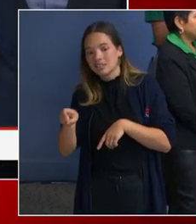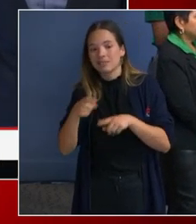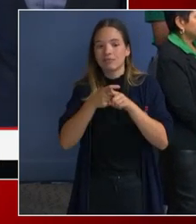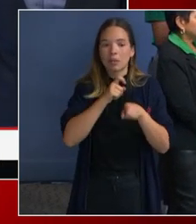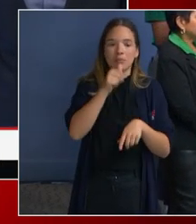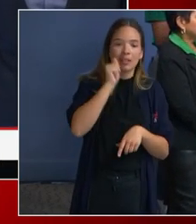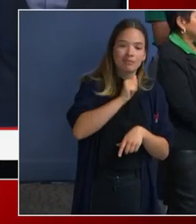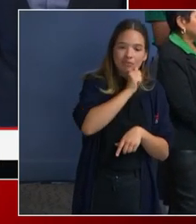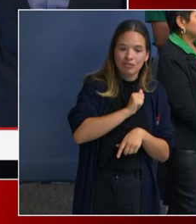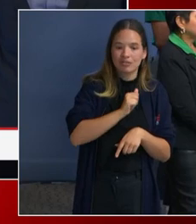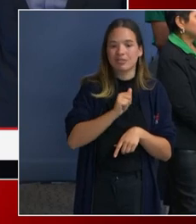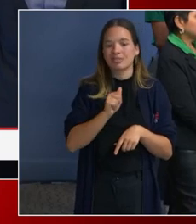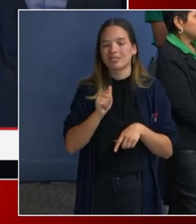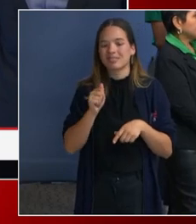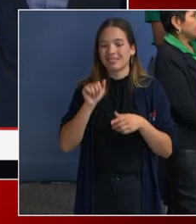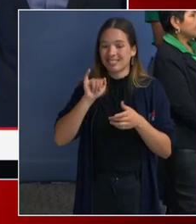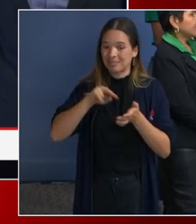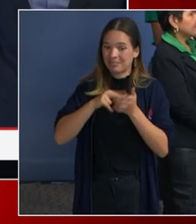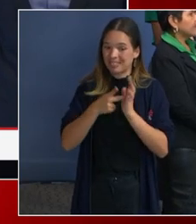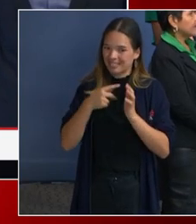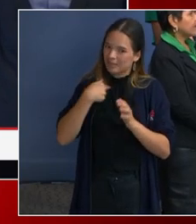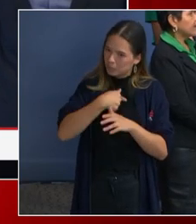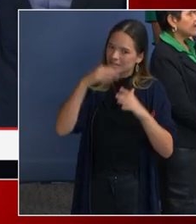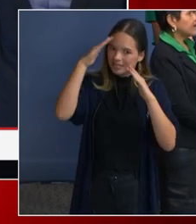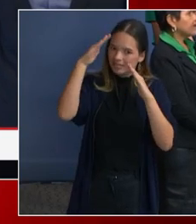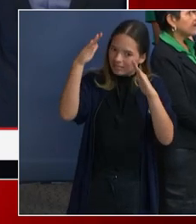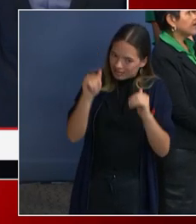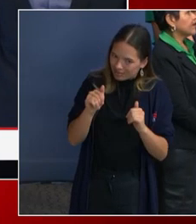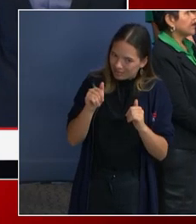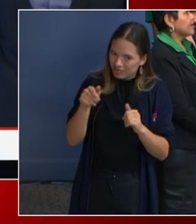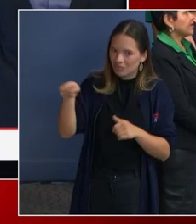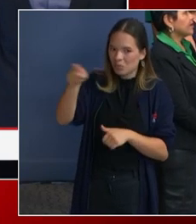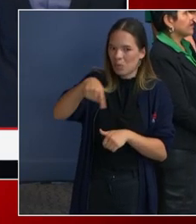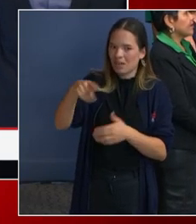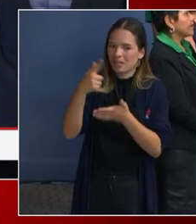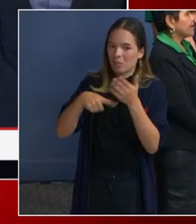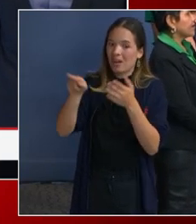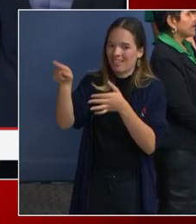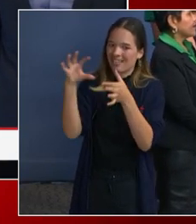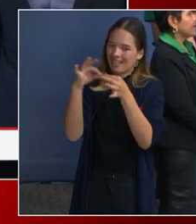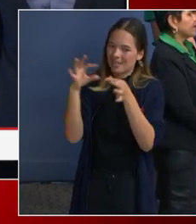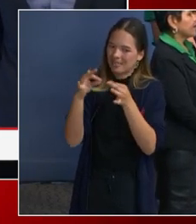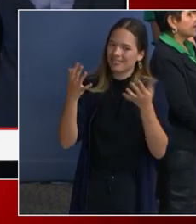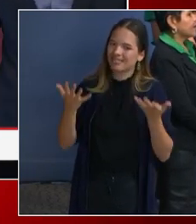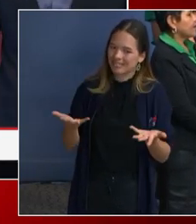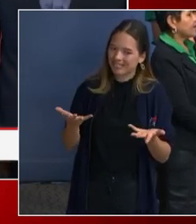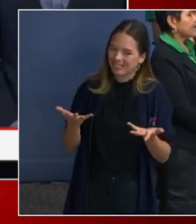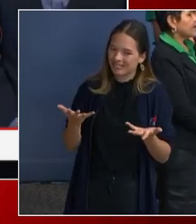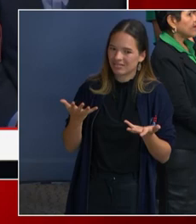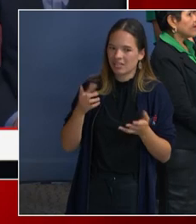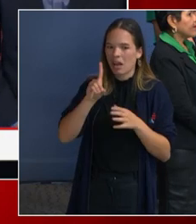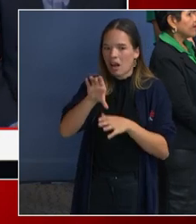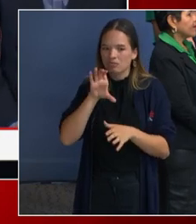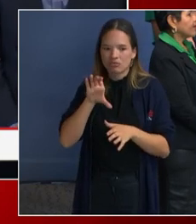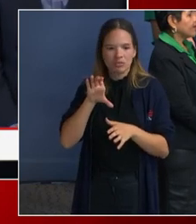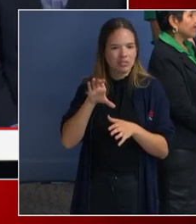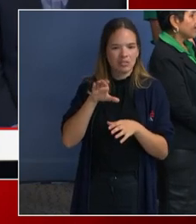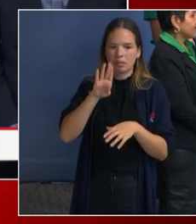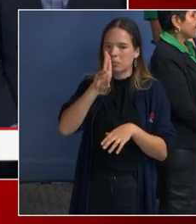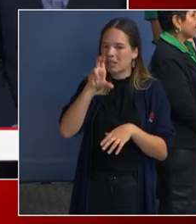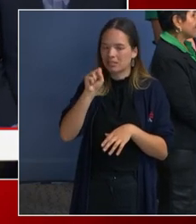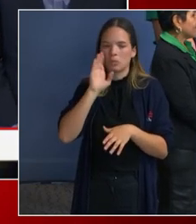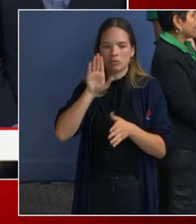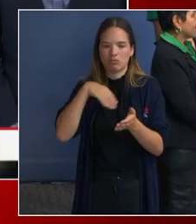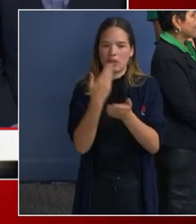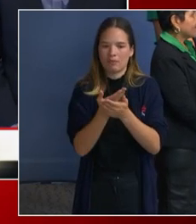our expectation is to believe what they've said, and that hundreds of more buses will be coming over the fall.